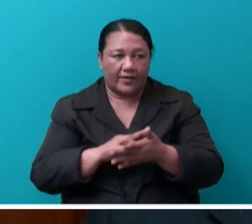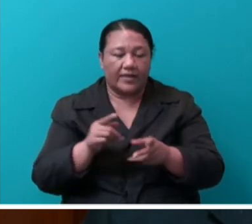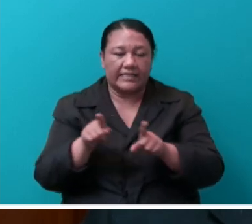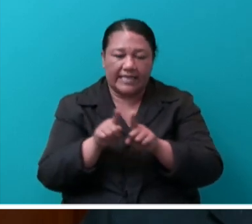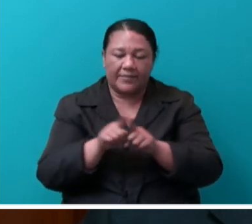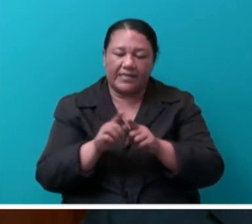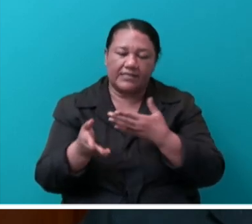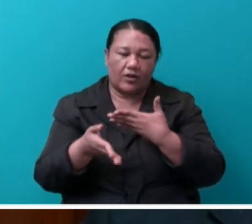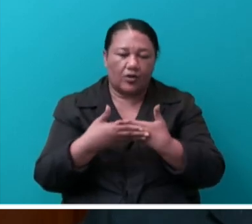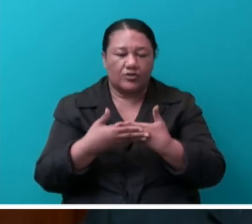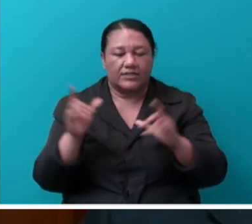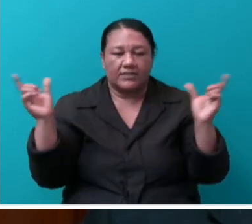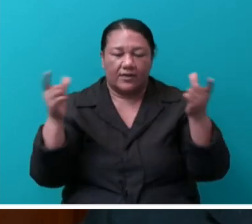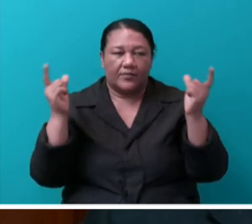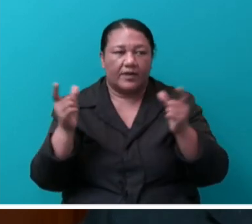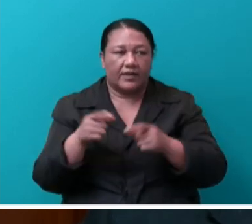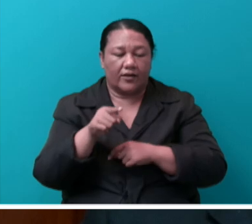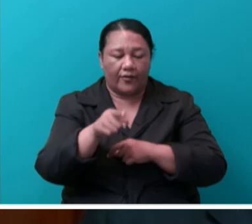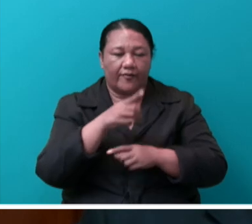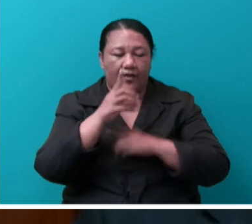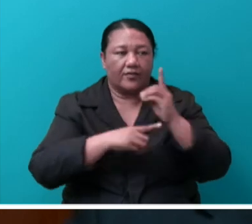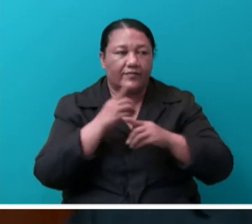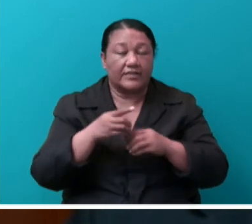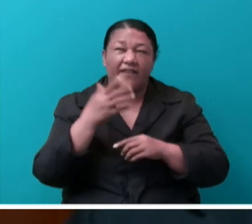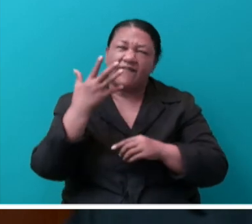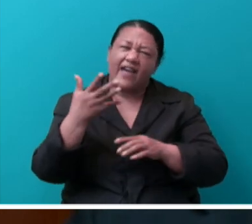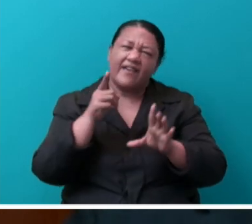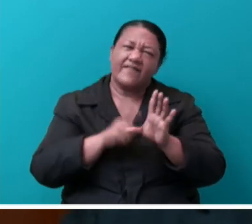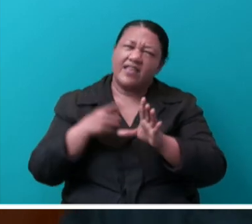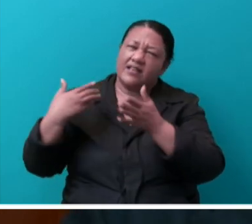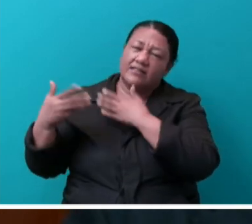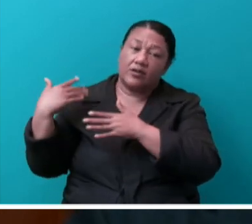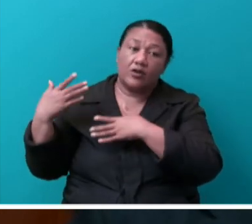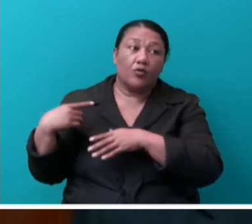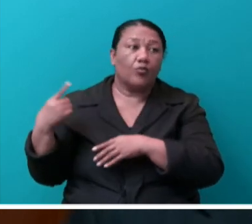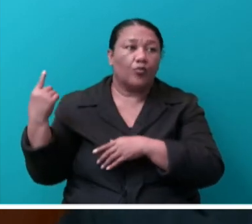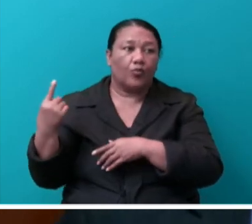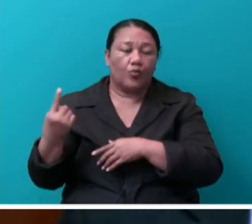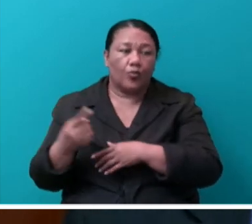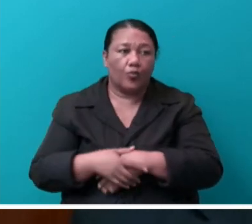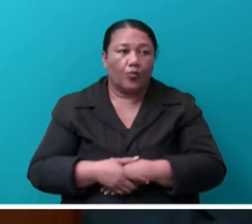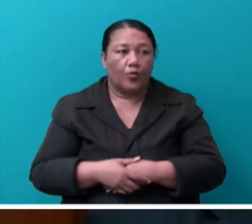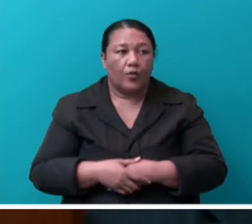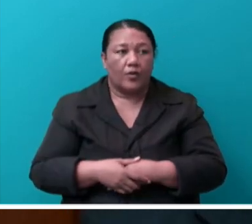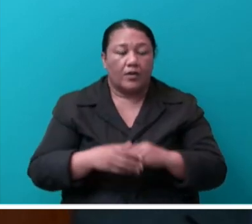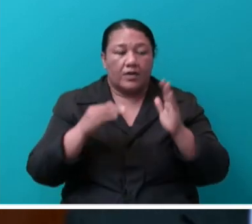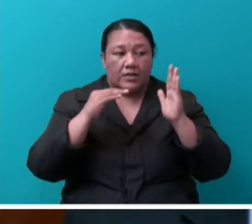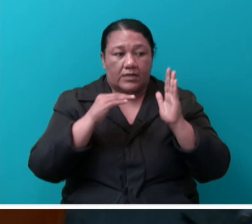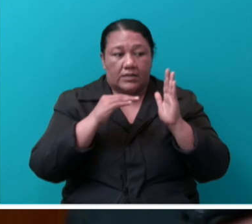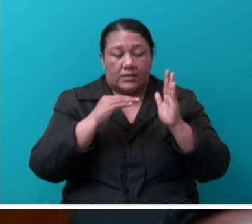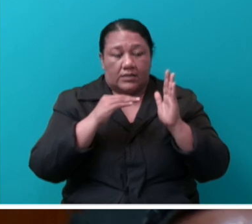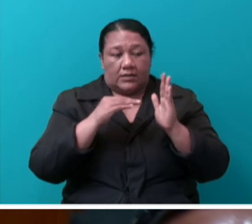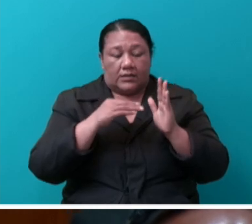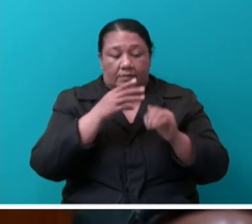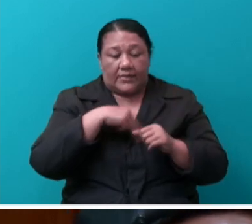ceremony. Honorable Speaker, 5 years ago, my predecessor, Honorable Mary Rakwita, chaired the very same conference,